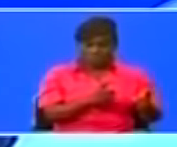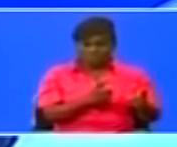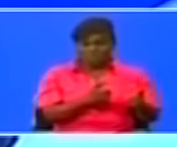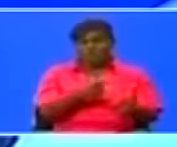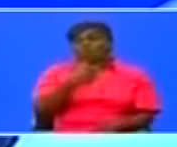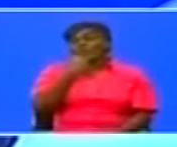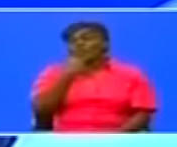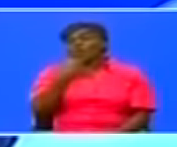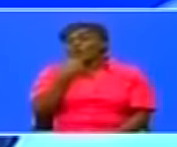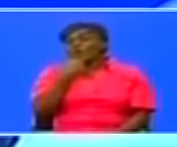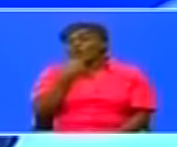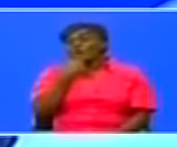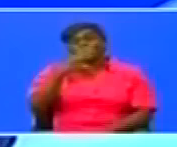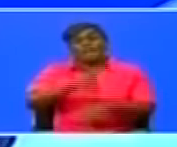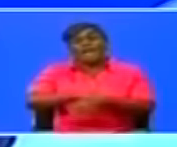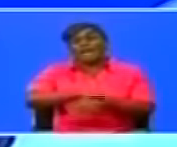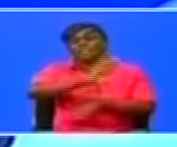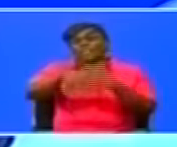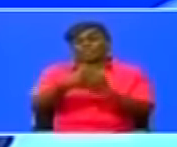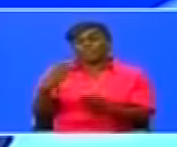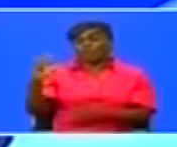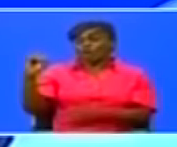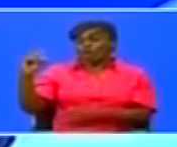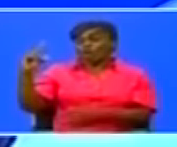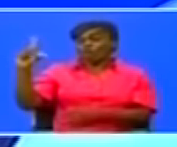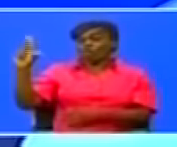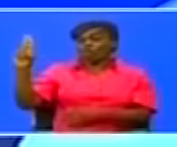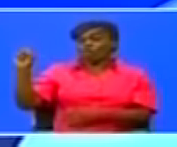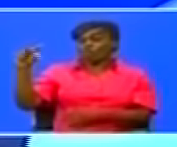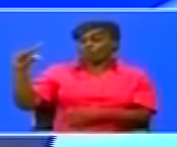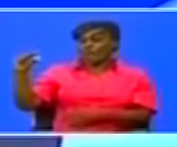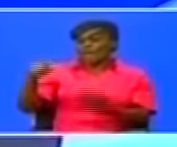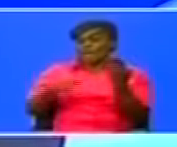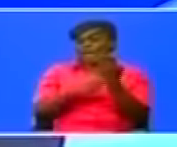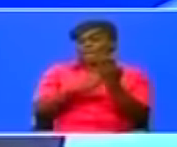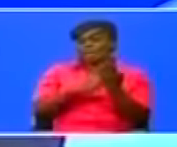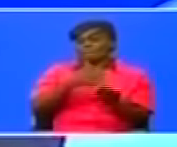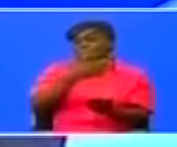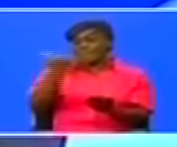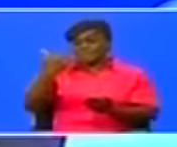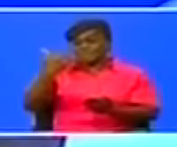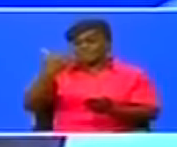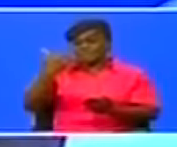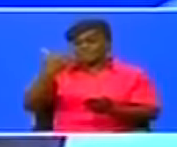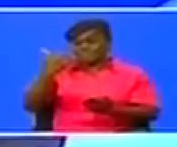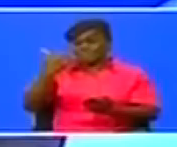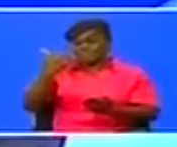Mahia affair, as Micheal Olunga, striker of Gor Mahia, was named the most valuable player